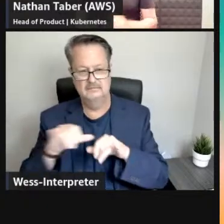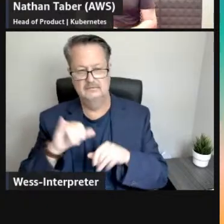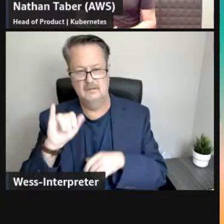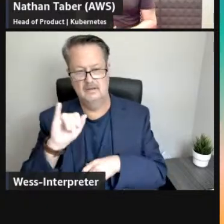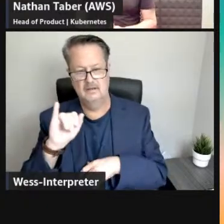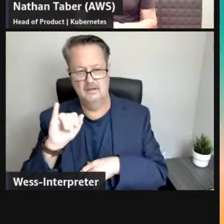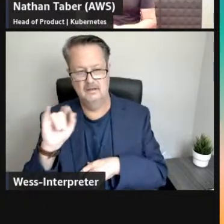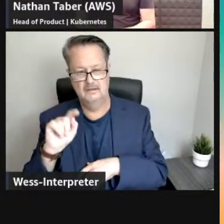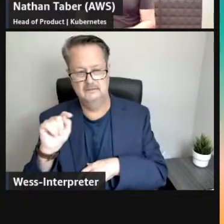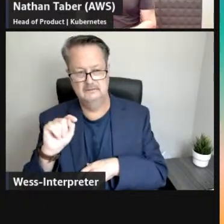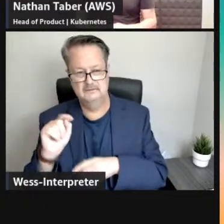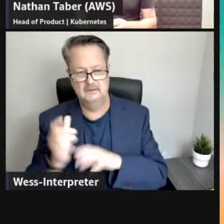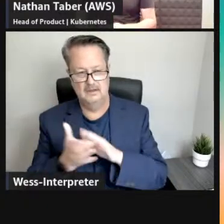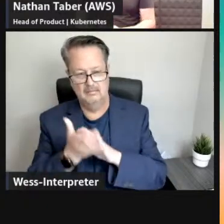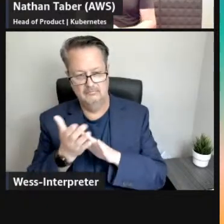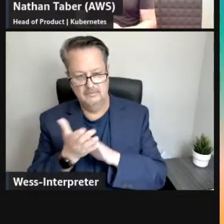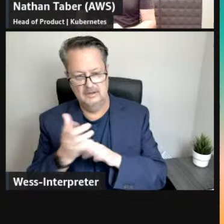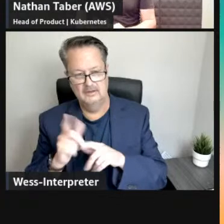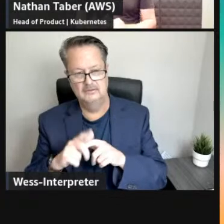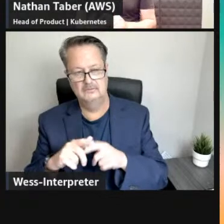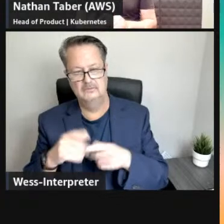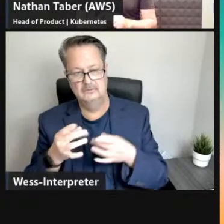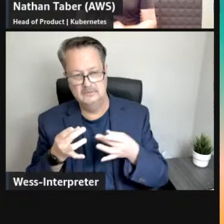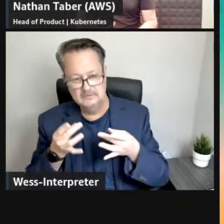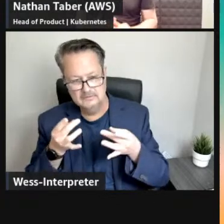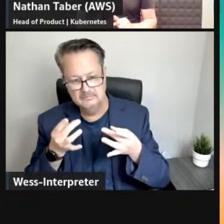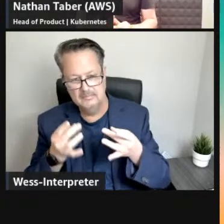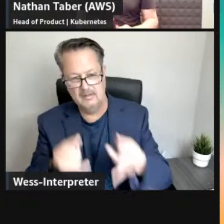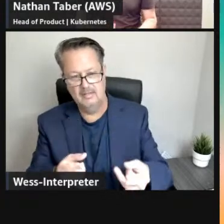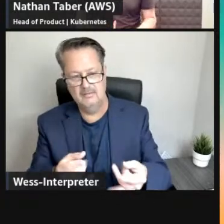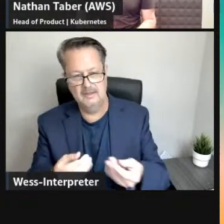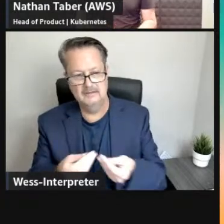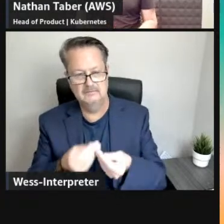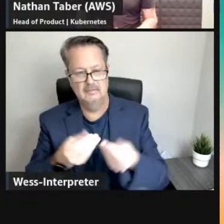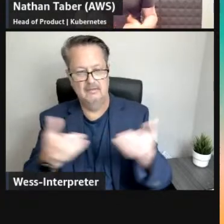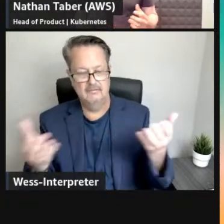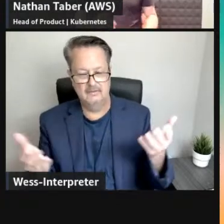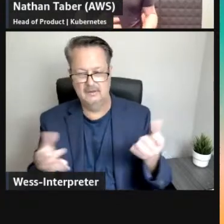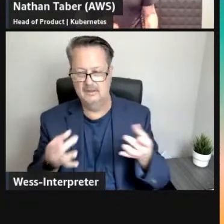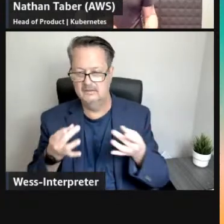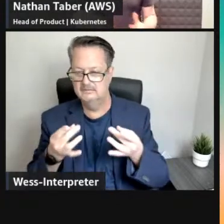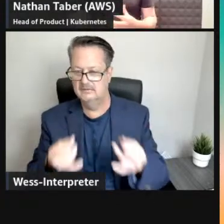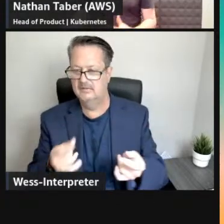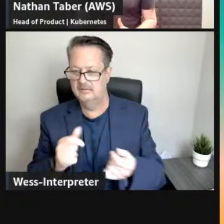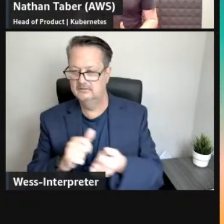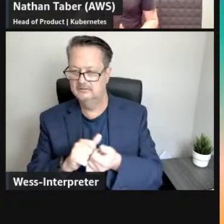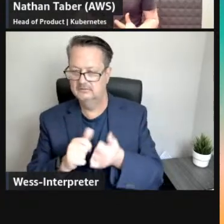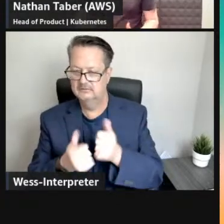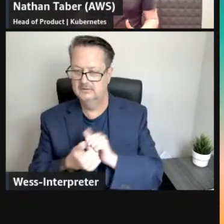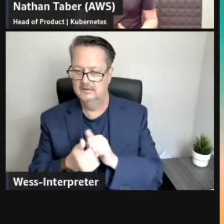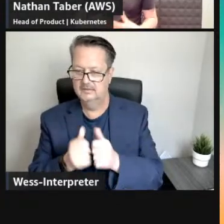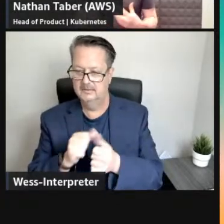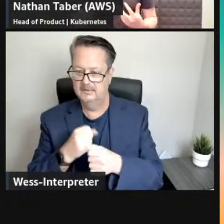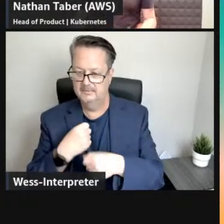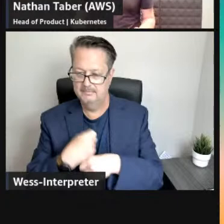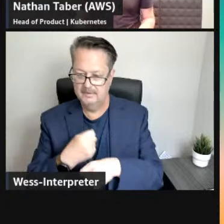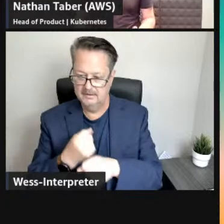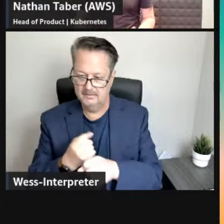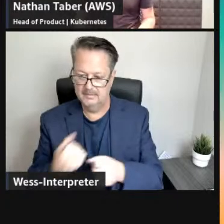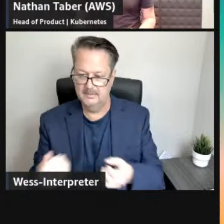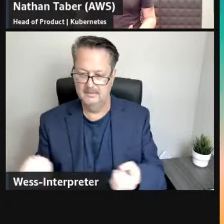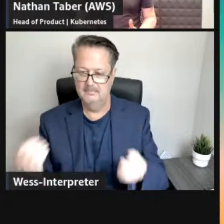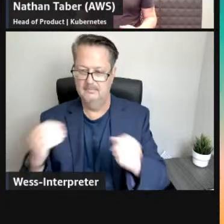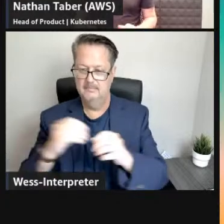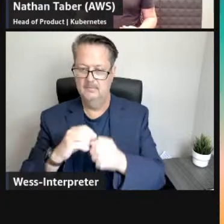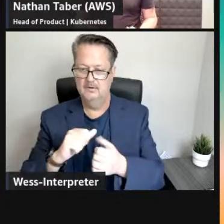to accelerate delivery and accelerate the changes that they can make. The more changes you can make, the faster you can innovate,